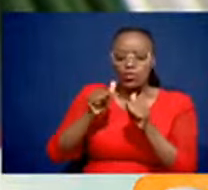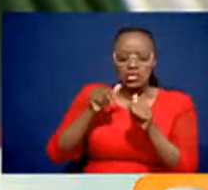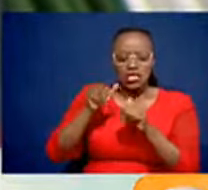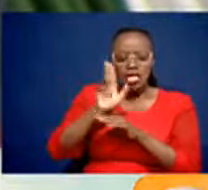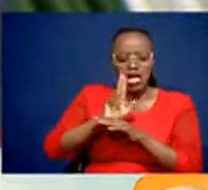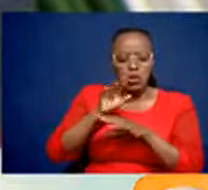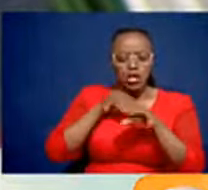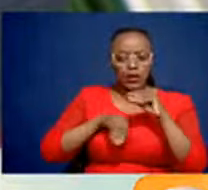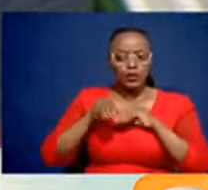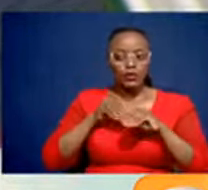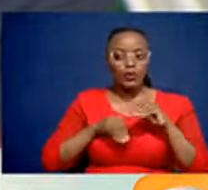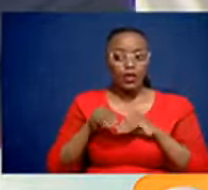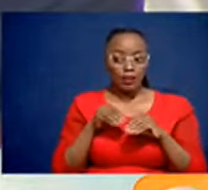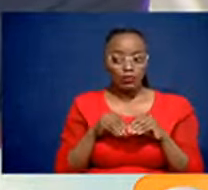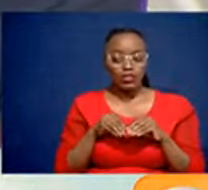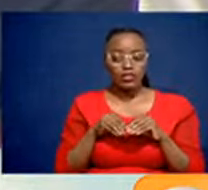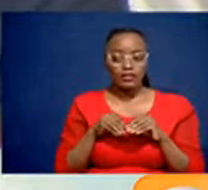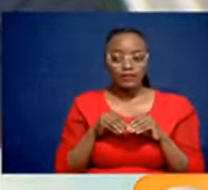ufisadi.